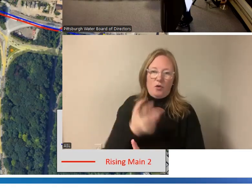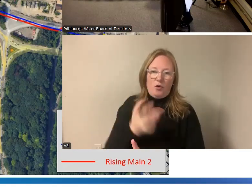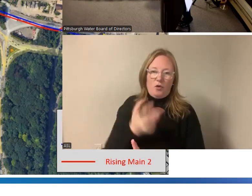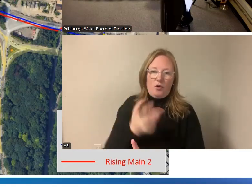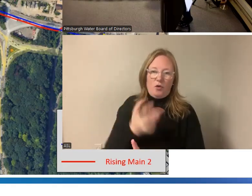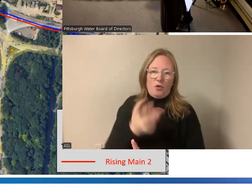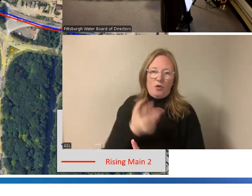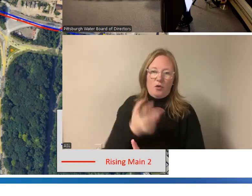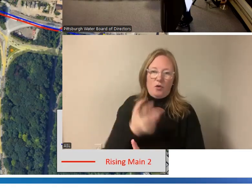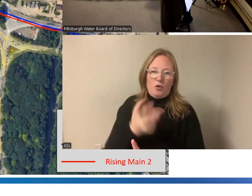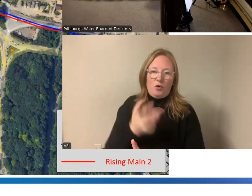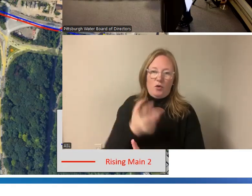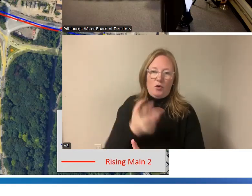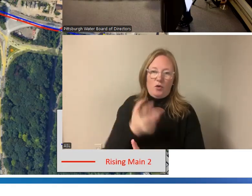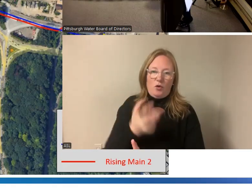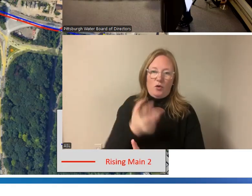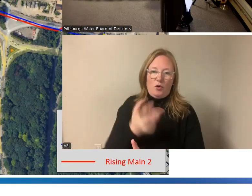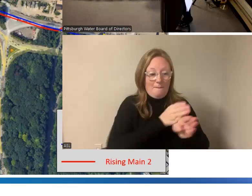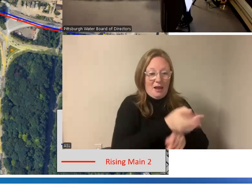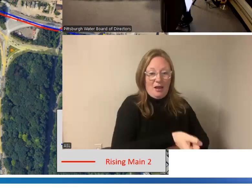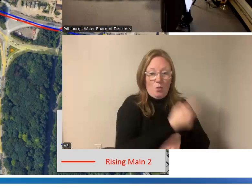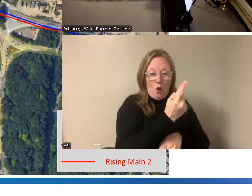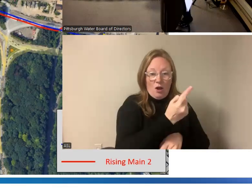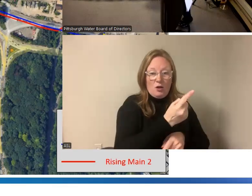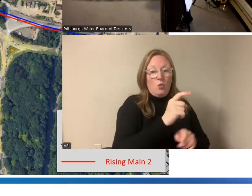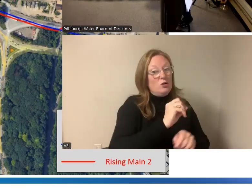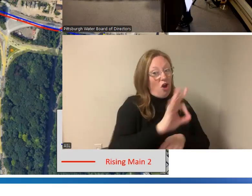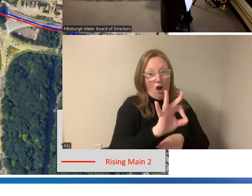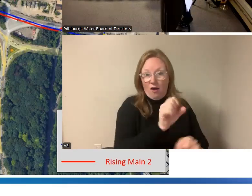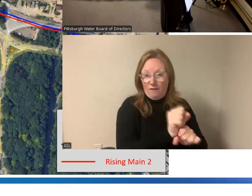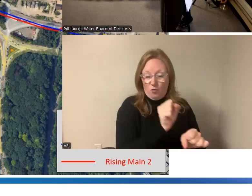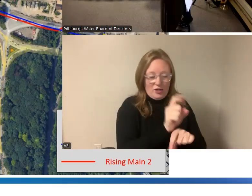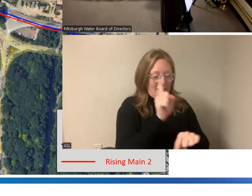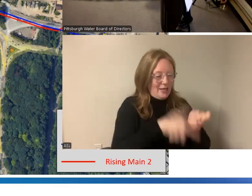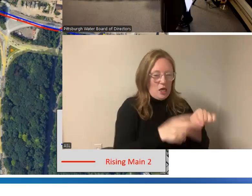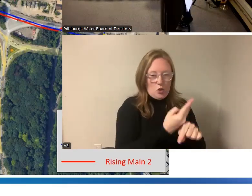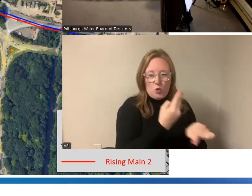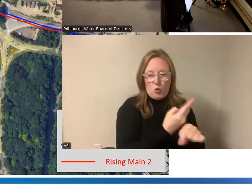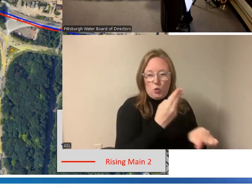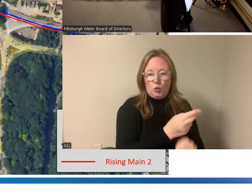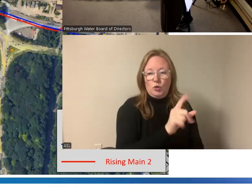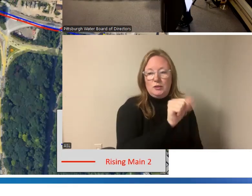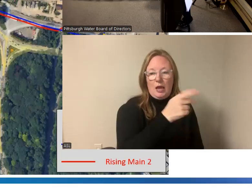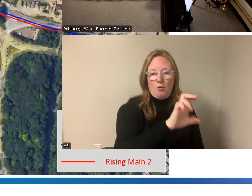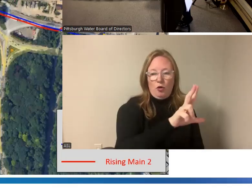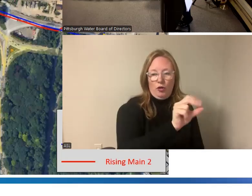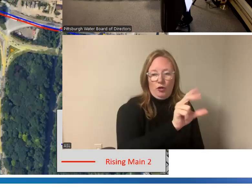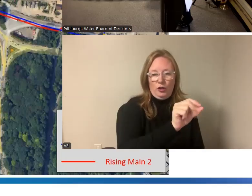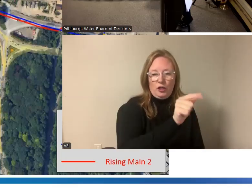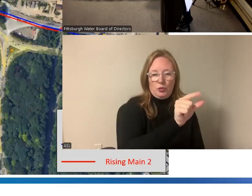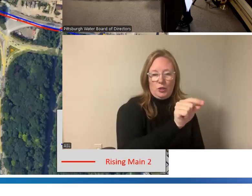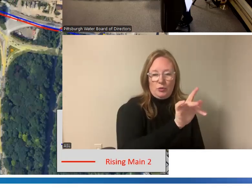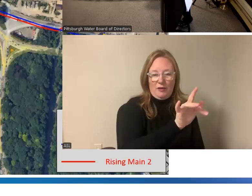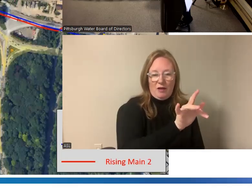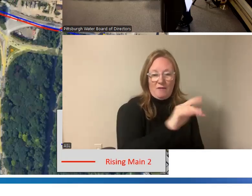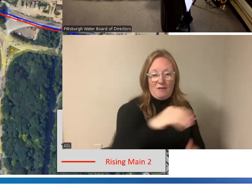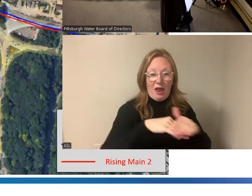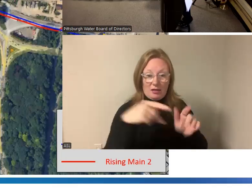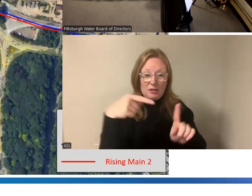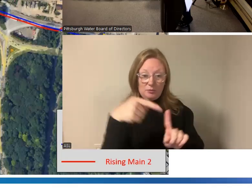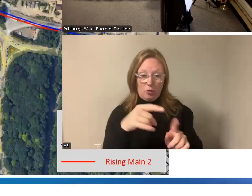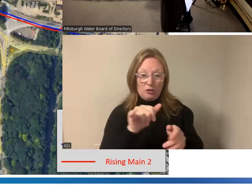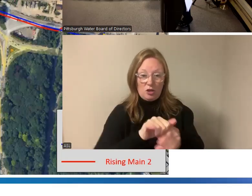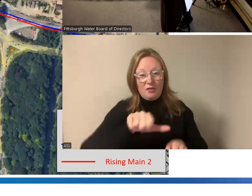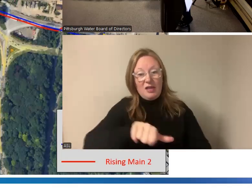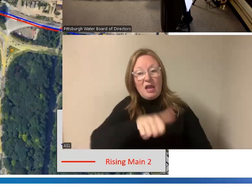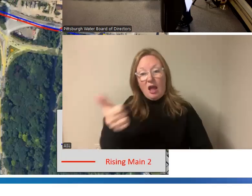Right line on April 30th, 2025, and access points were created on the rising main where